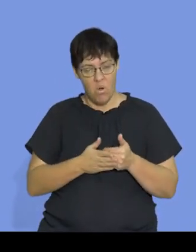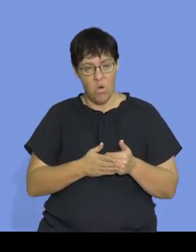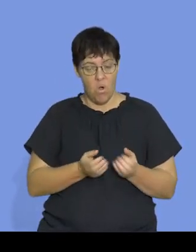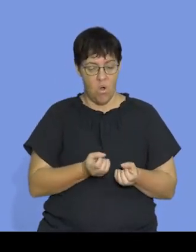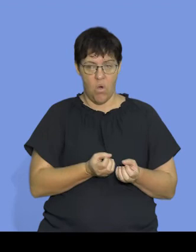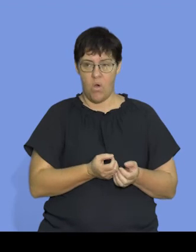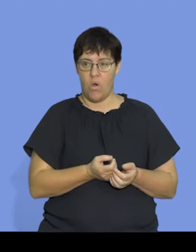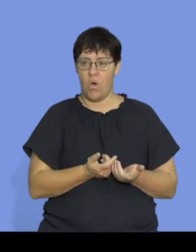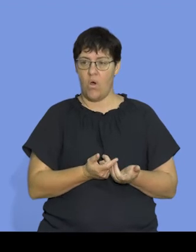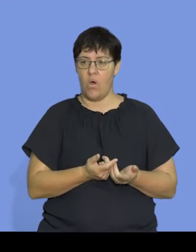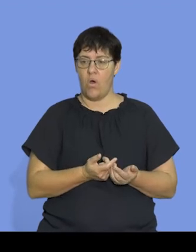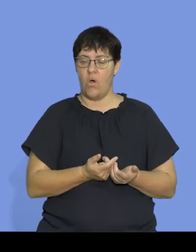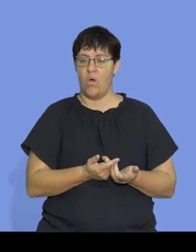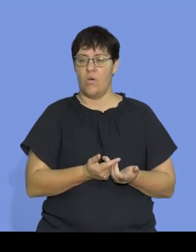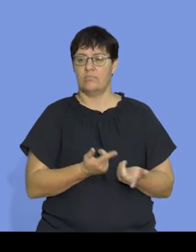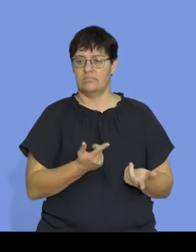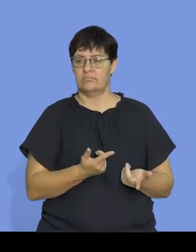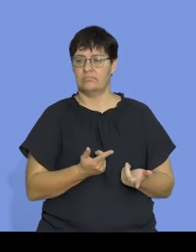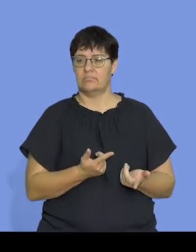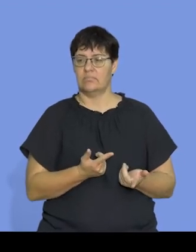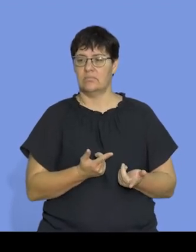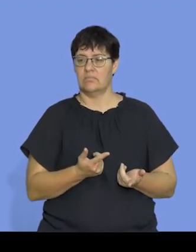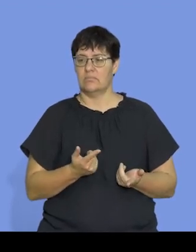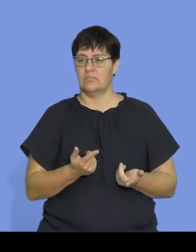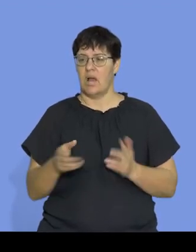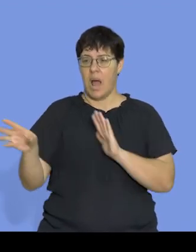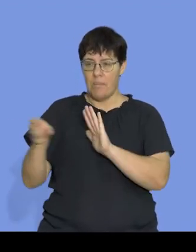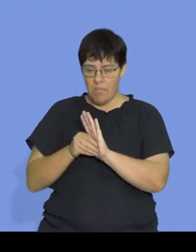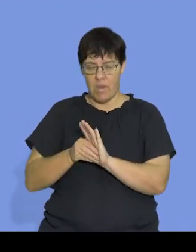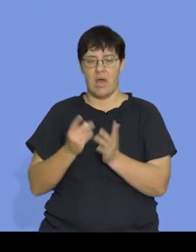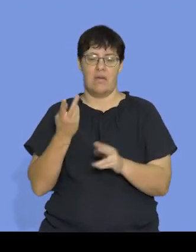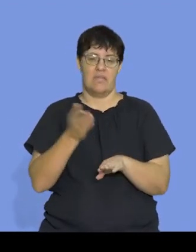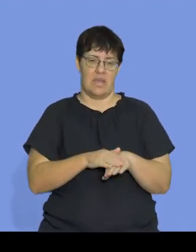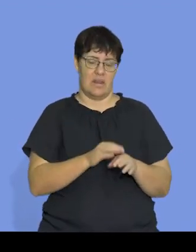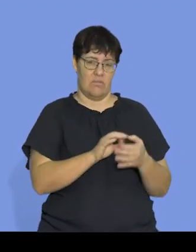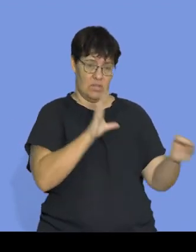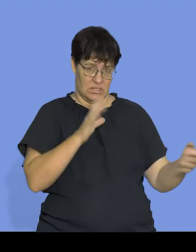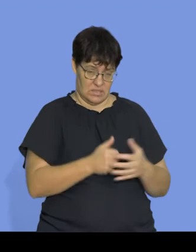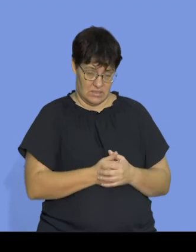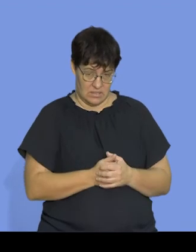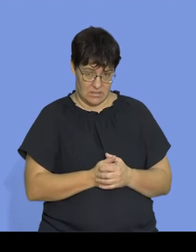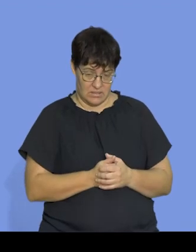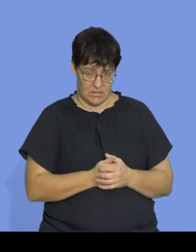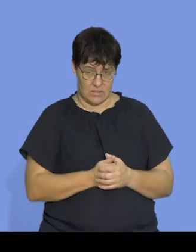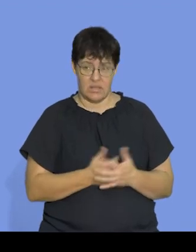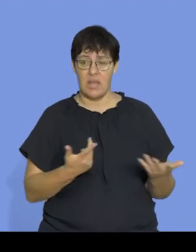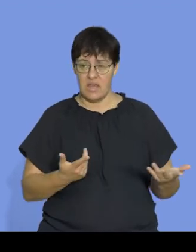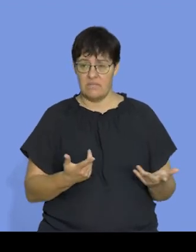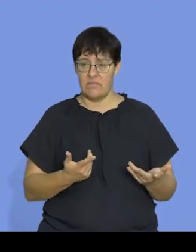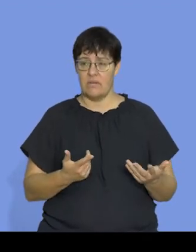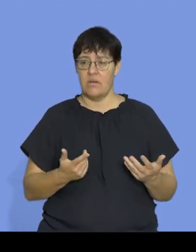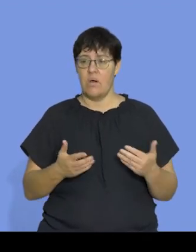what we take home. Now, at the end of the day, we're saying that the enthalpy change is positive when more is absorbed